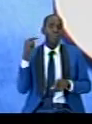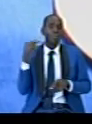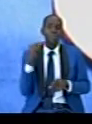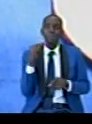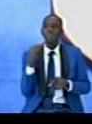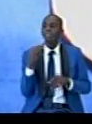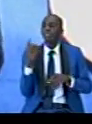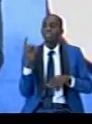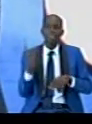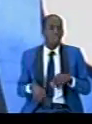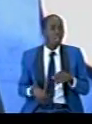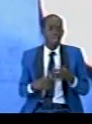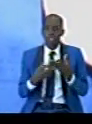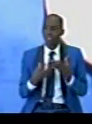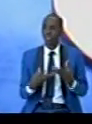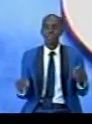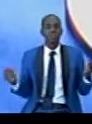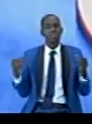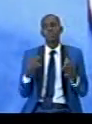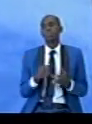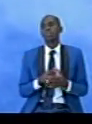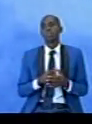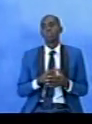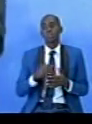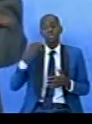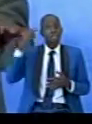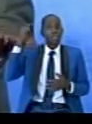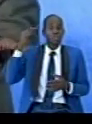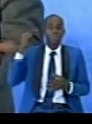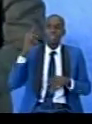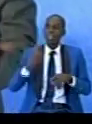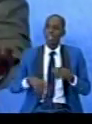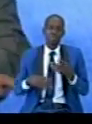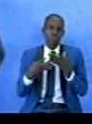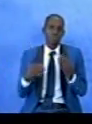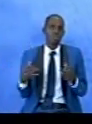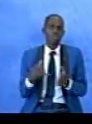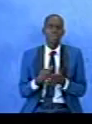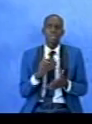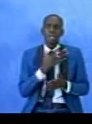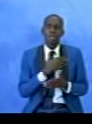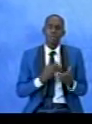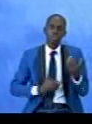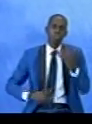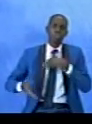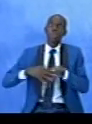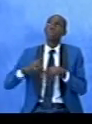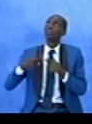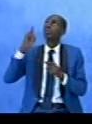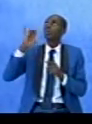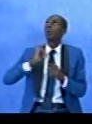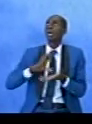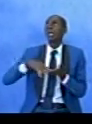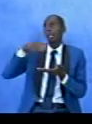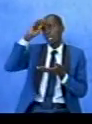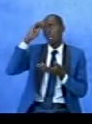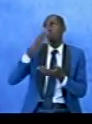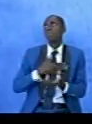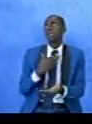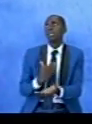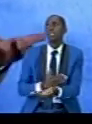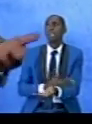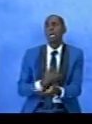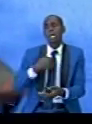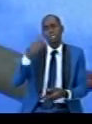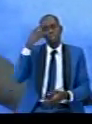solve. And then you have to run back to God and you say, Lord, I learned my lesson. Where is thought I'll get support